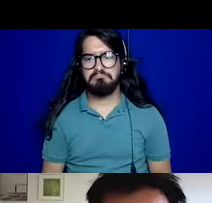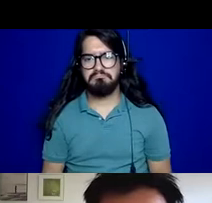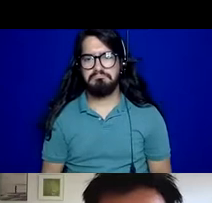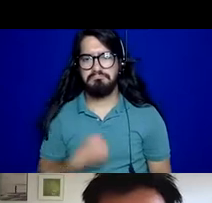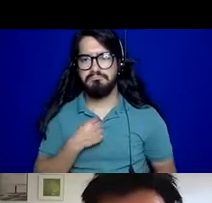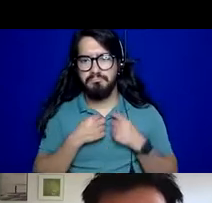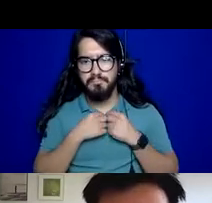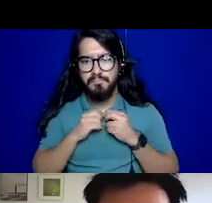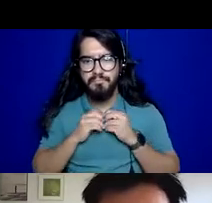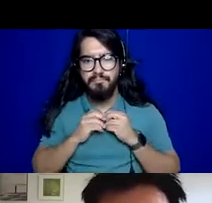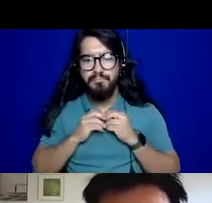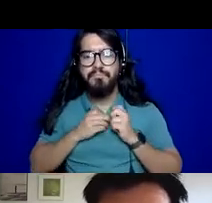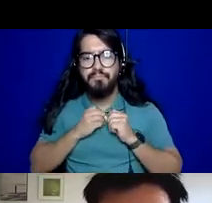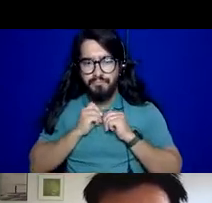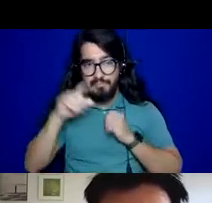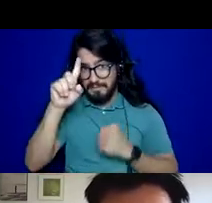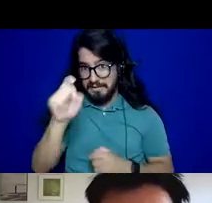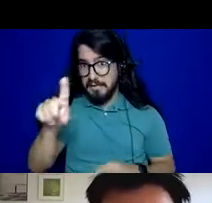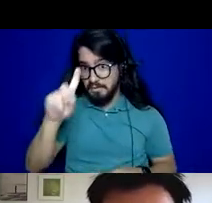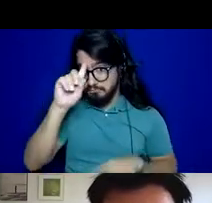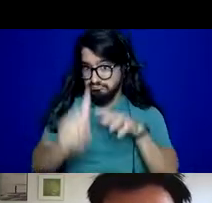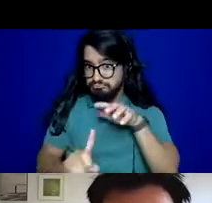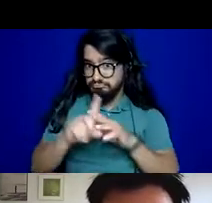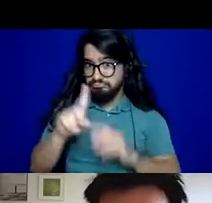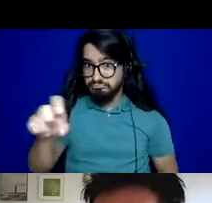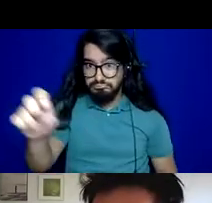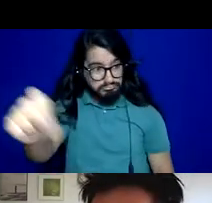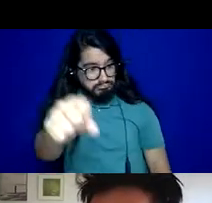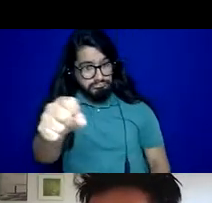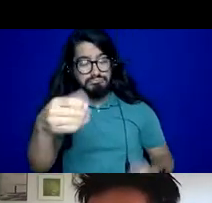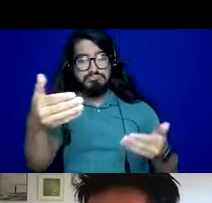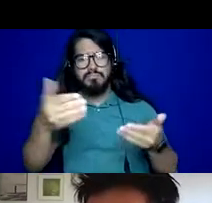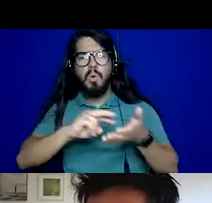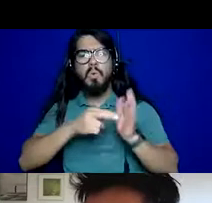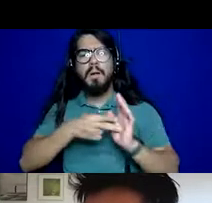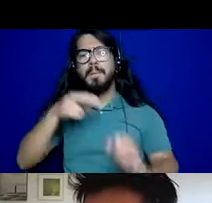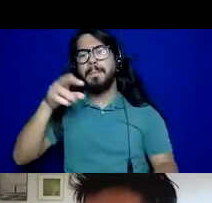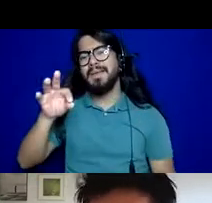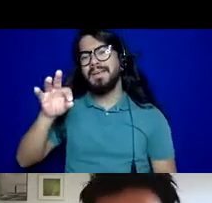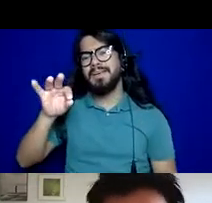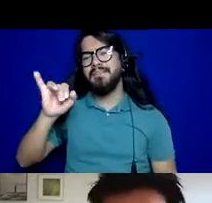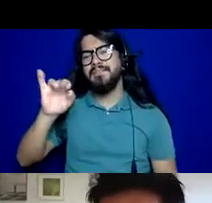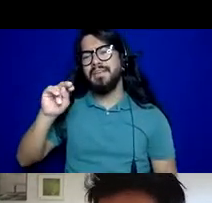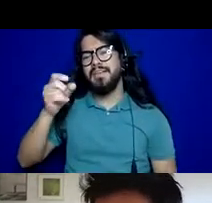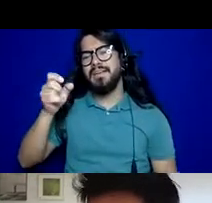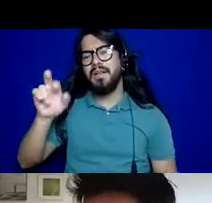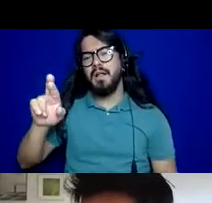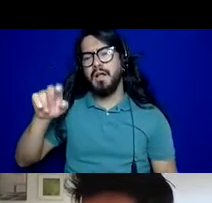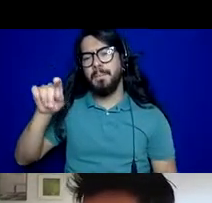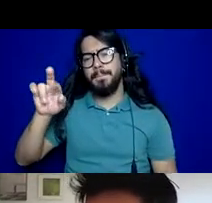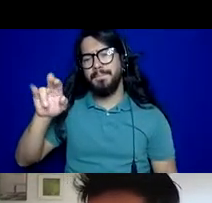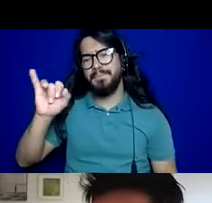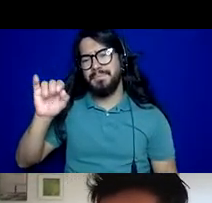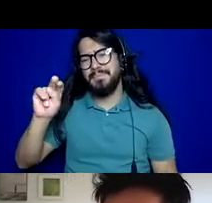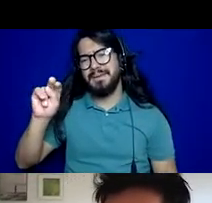Can I ask a question? Yeah. What's a fingerprint sensor? Yeah, so a